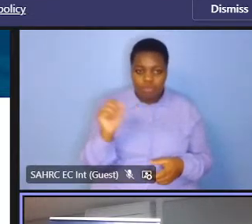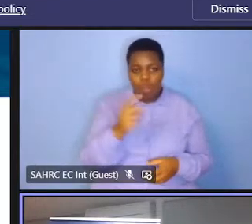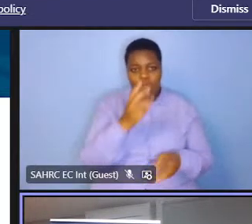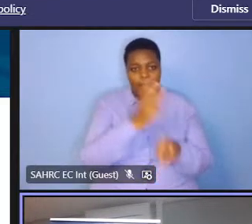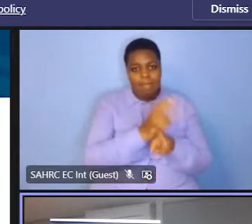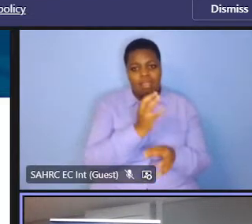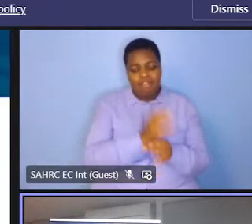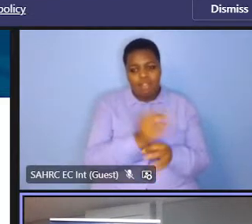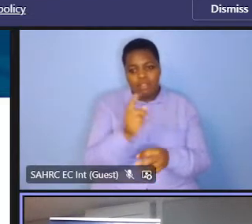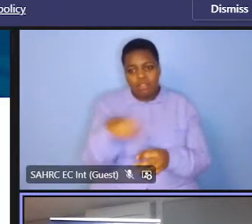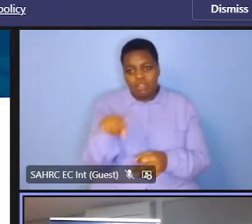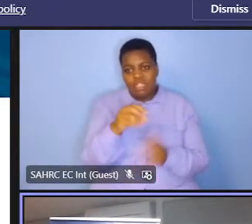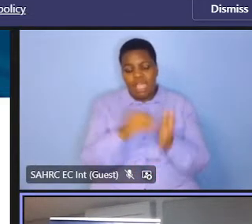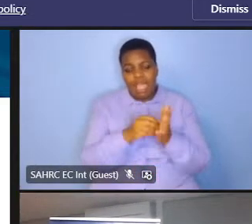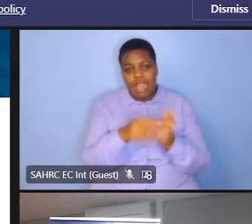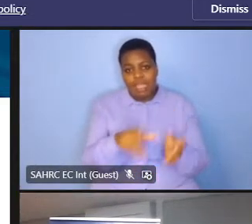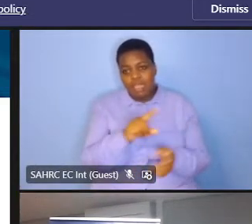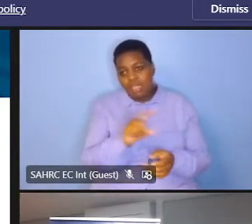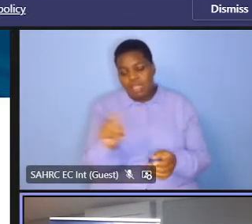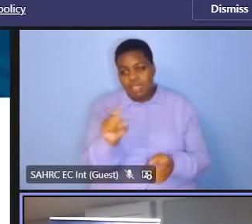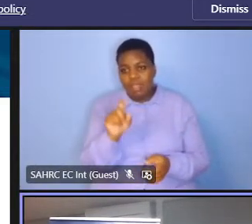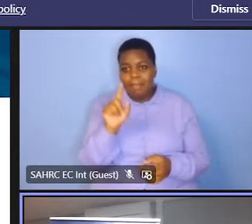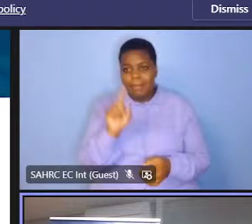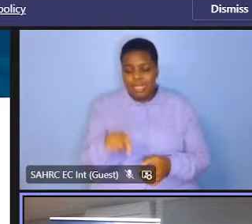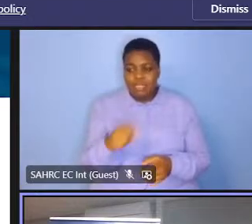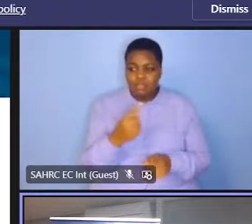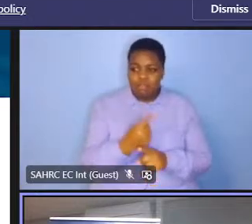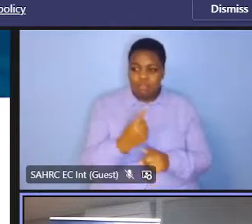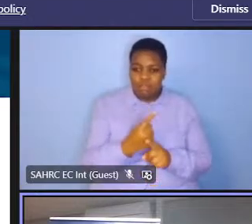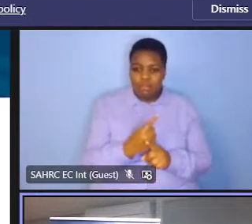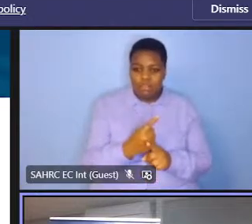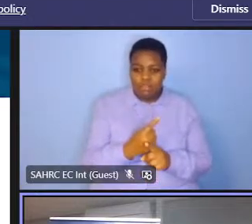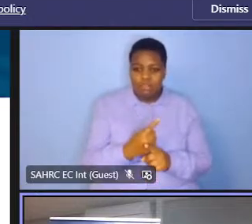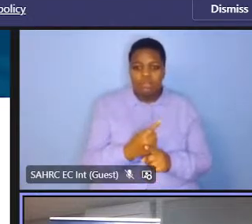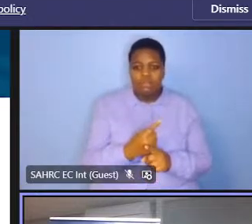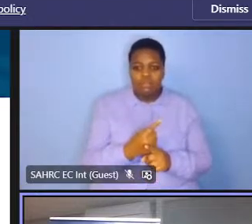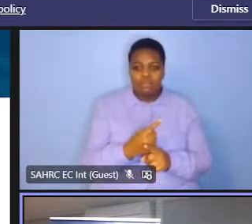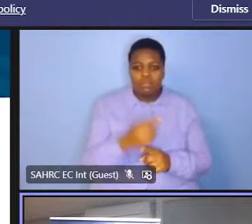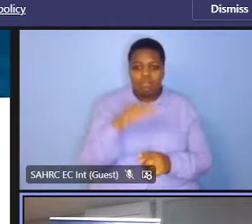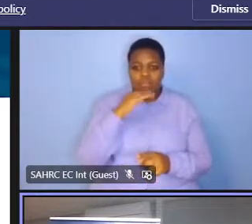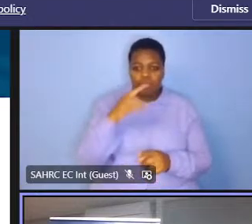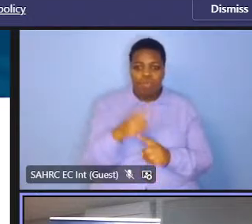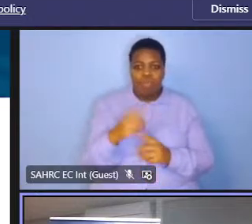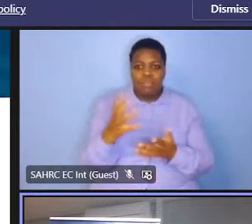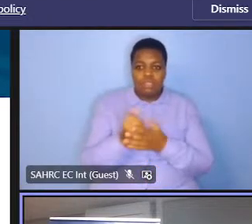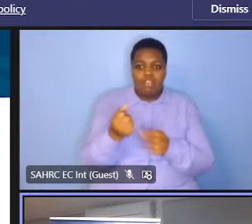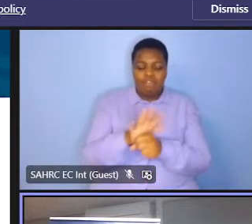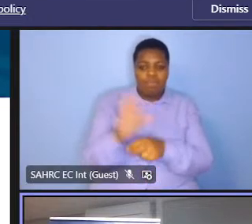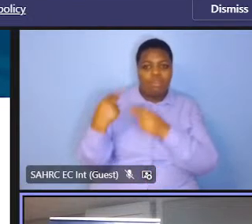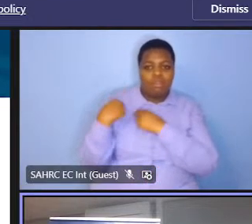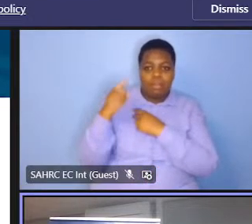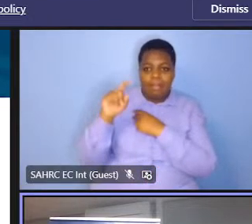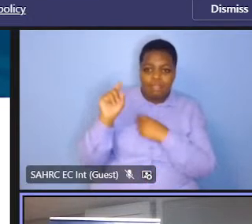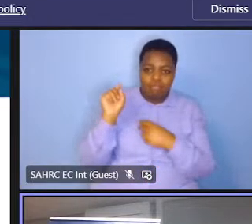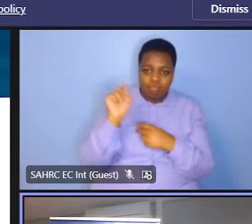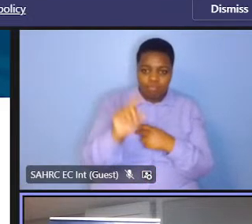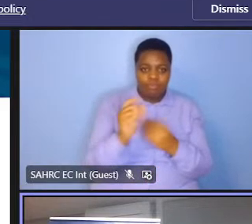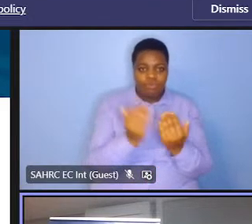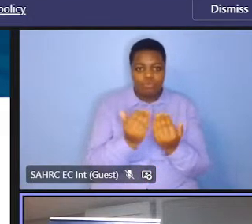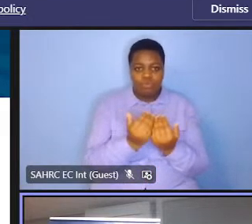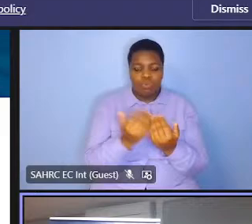ensure that every learner for whom or she is responsible to attend school every day